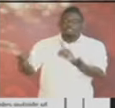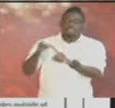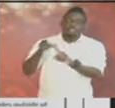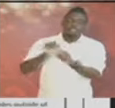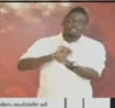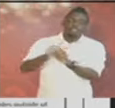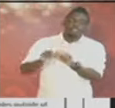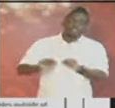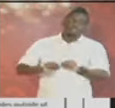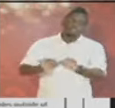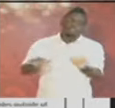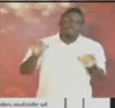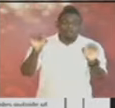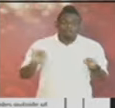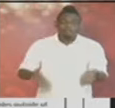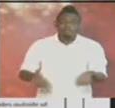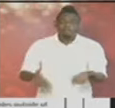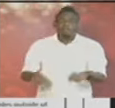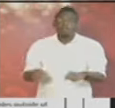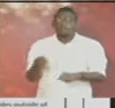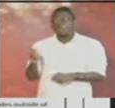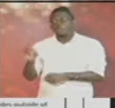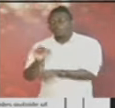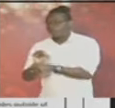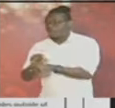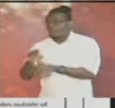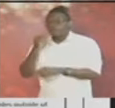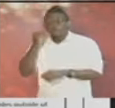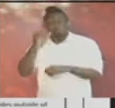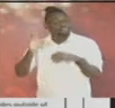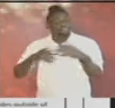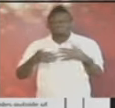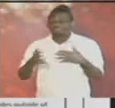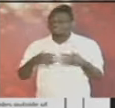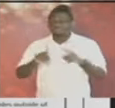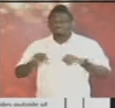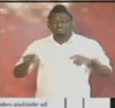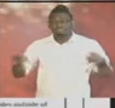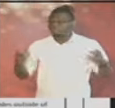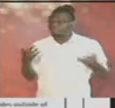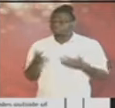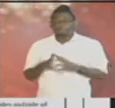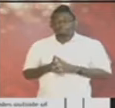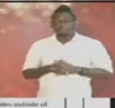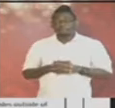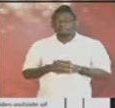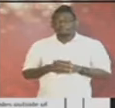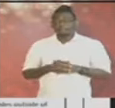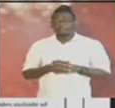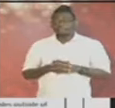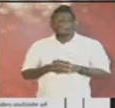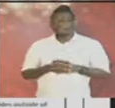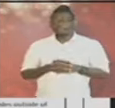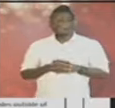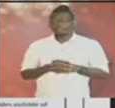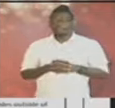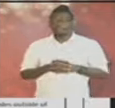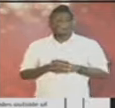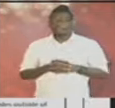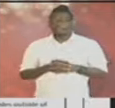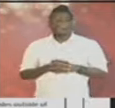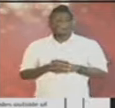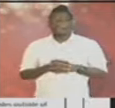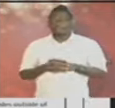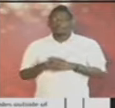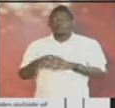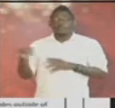it at the workplace or whatever it is. So this slide identifies for us what we would have seen in County Carney